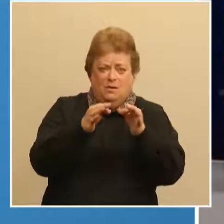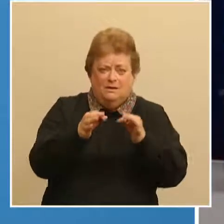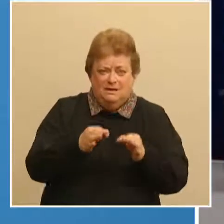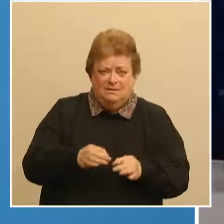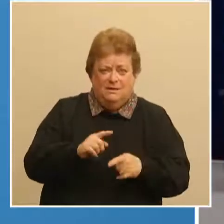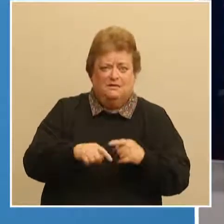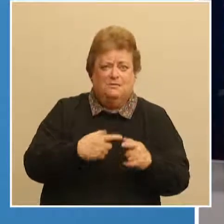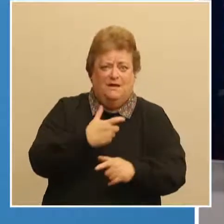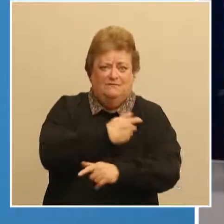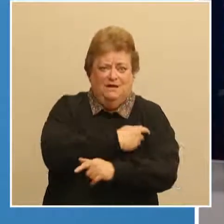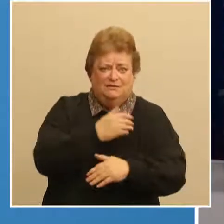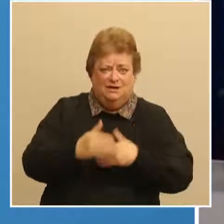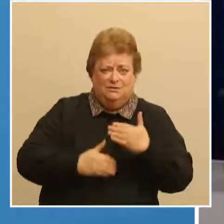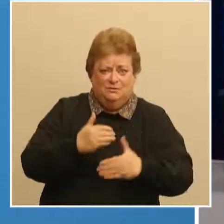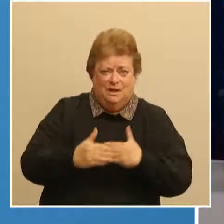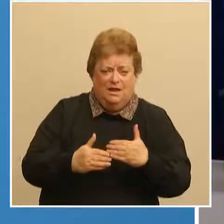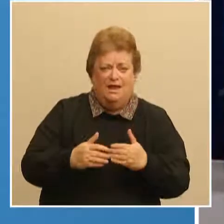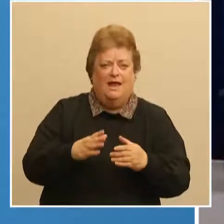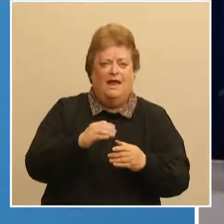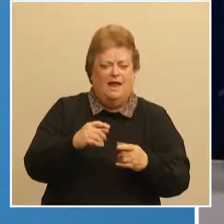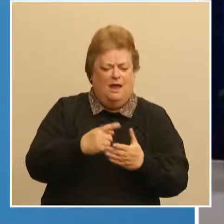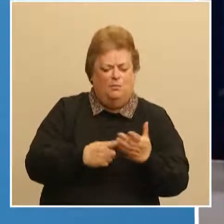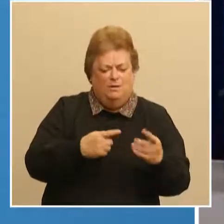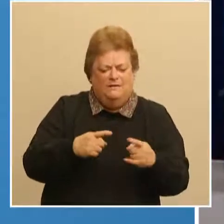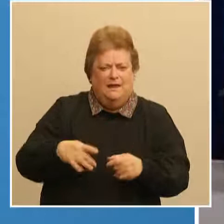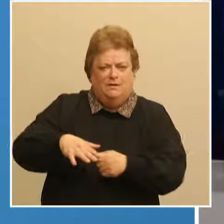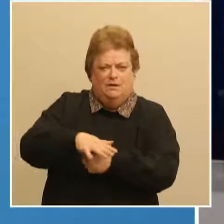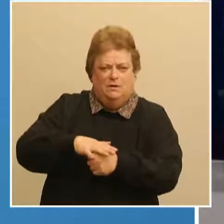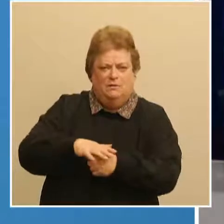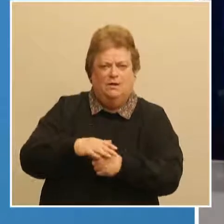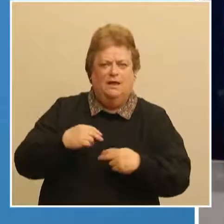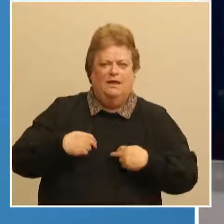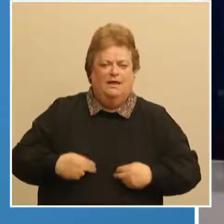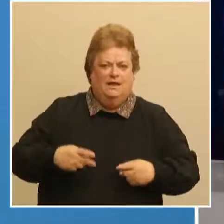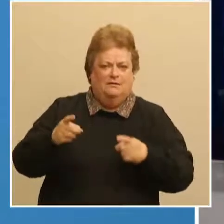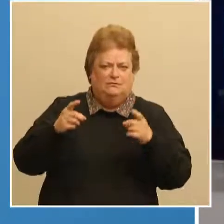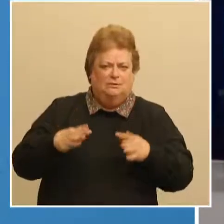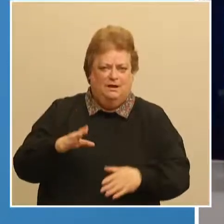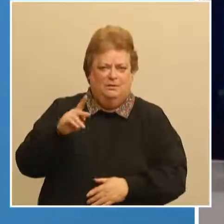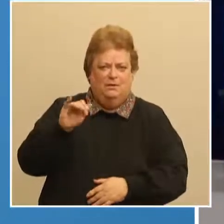vaccination progress, as well as local conditions, is Health Director Pat Lopez.